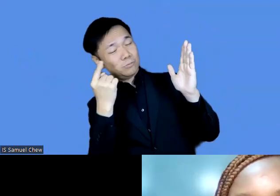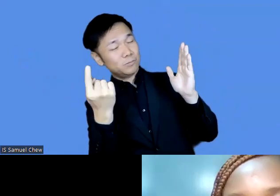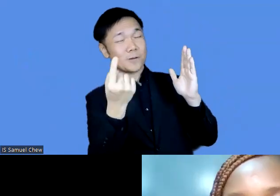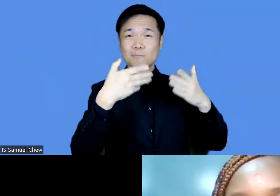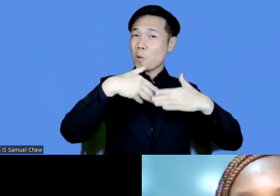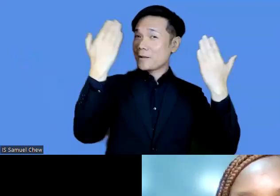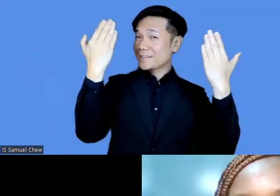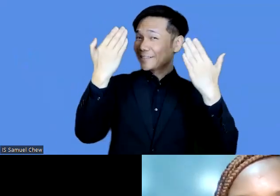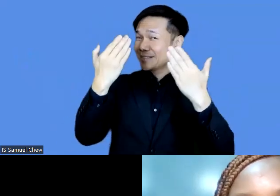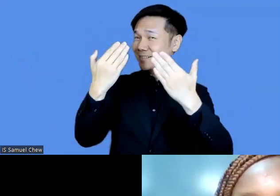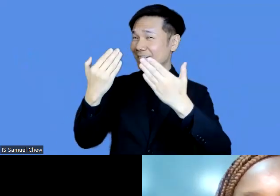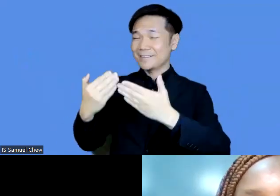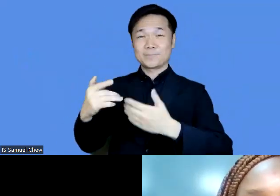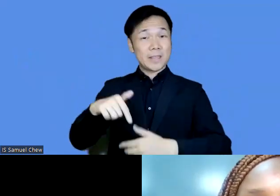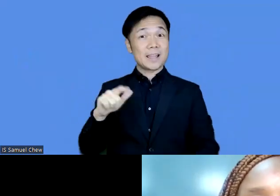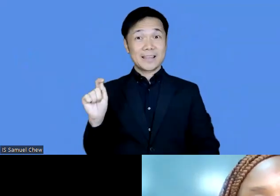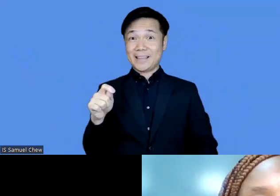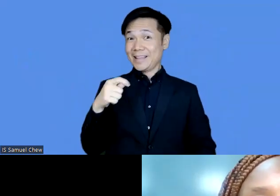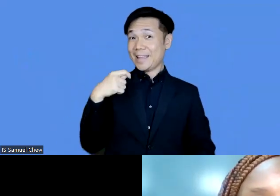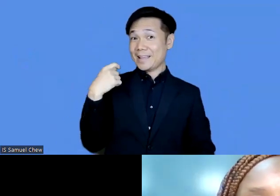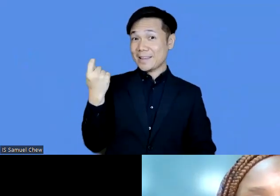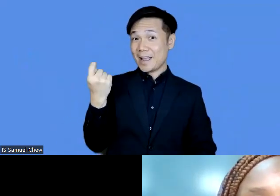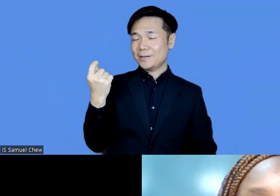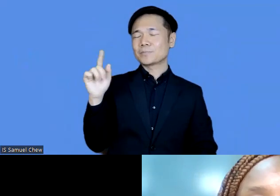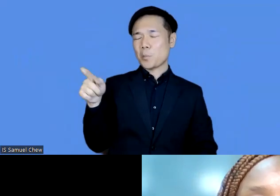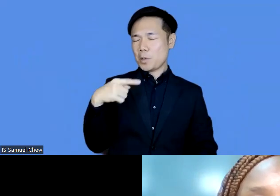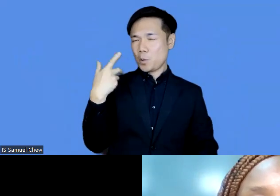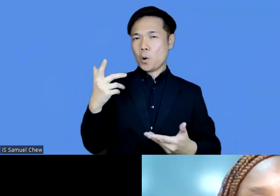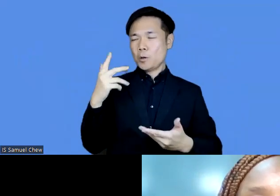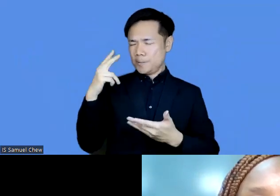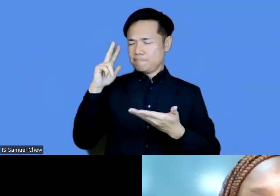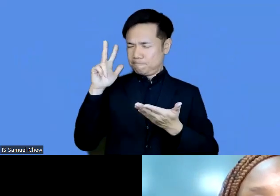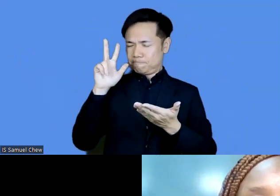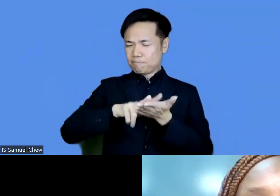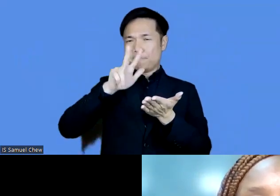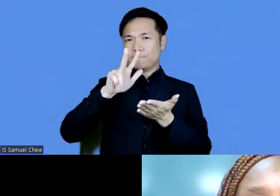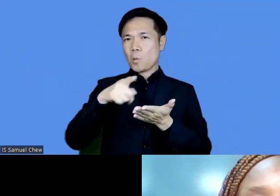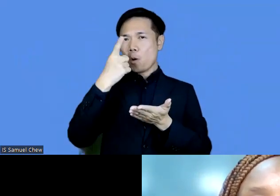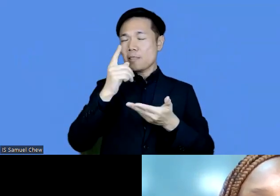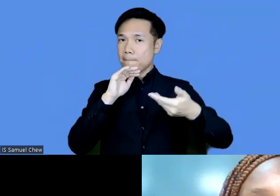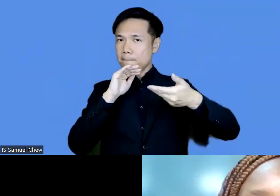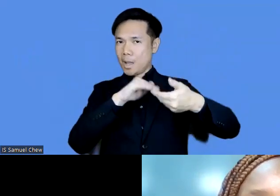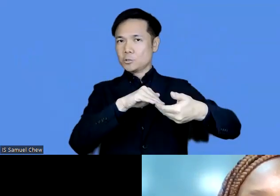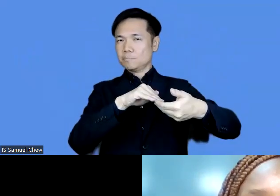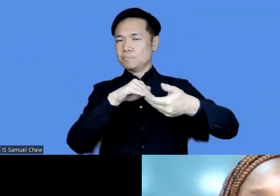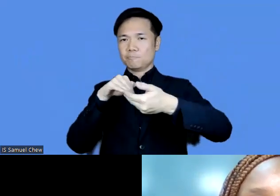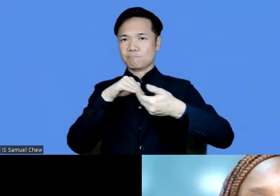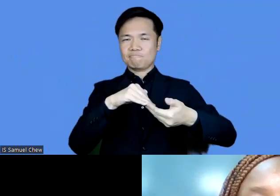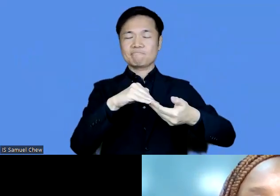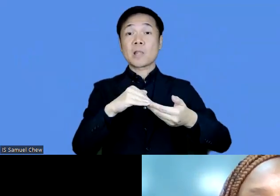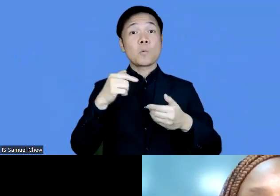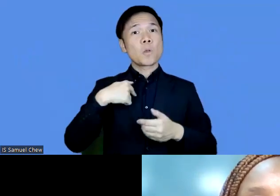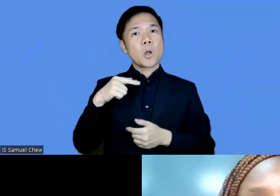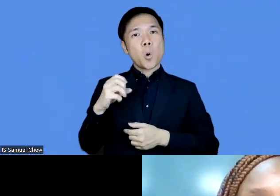In Kenya, we have adopted a partnership approach on data. And as OPDs, we